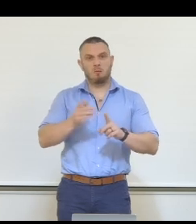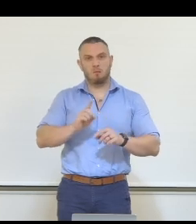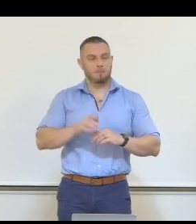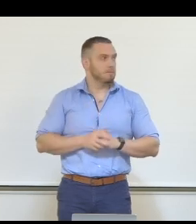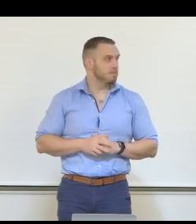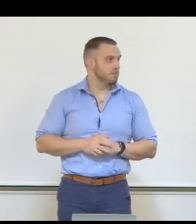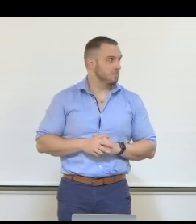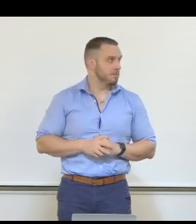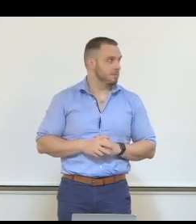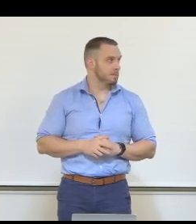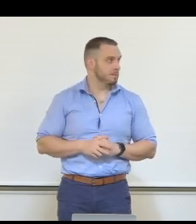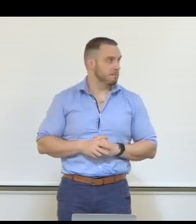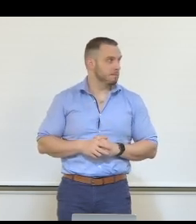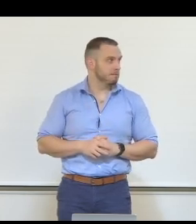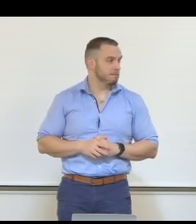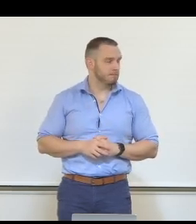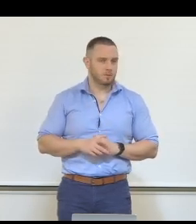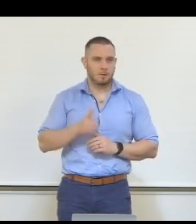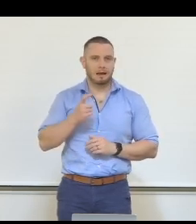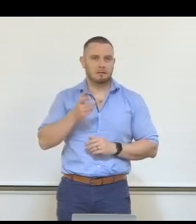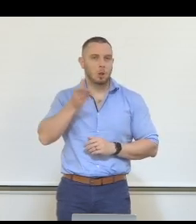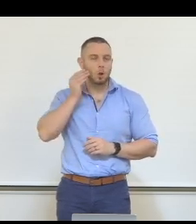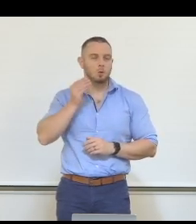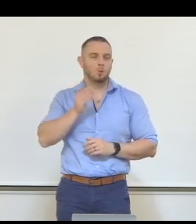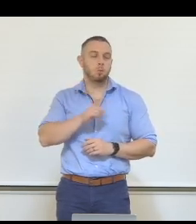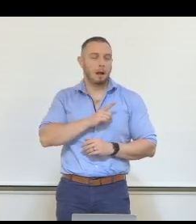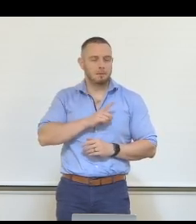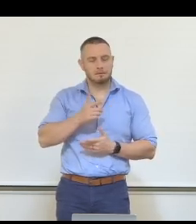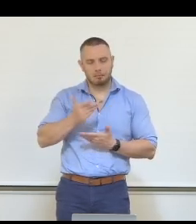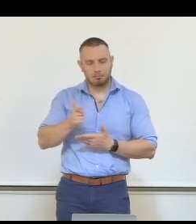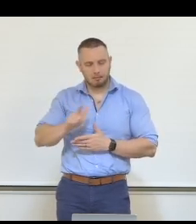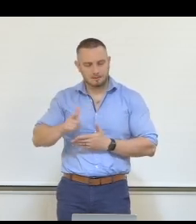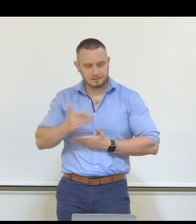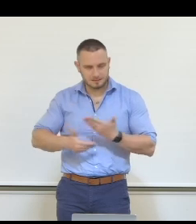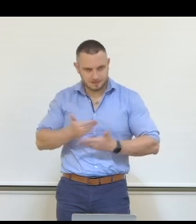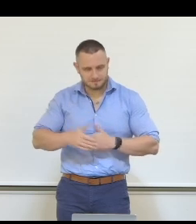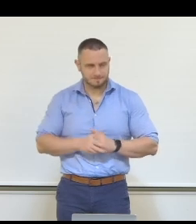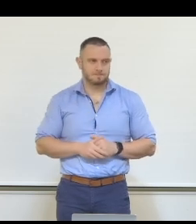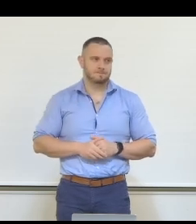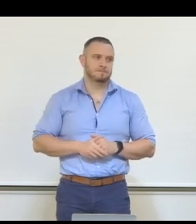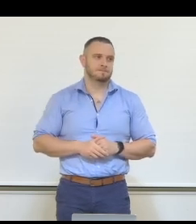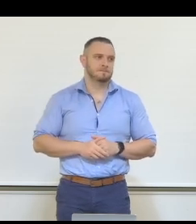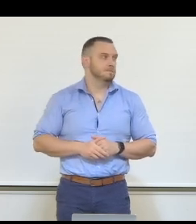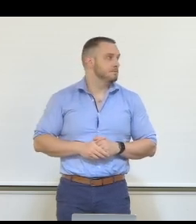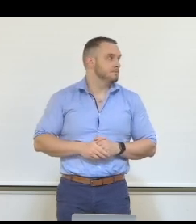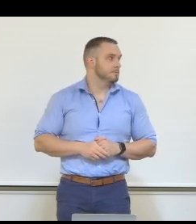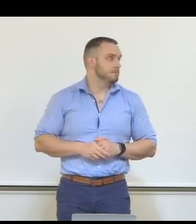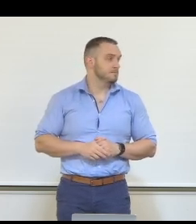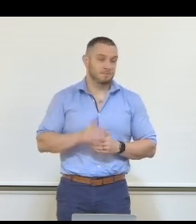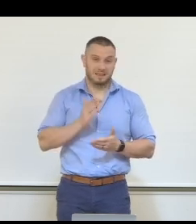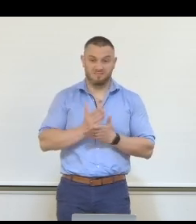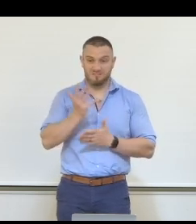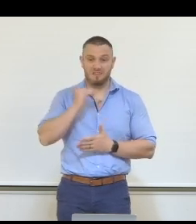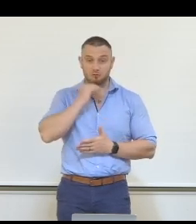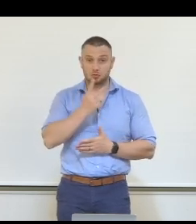learned why, but I can explain that a bit later if you have questions. But basically it was, it is a 520 days